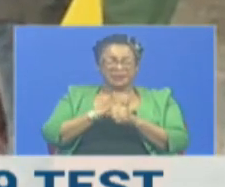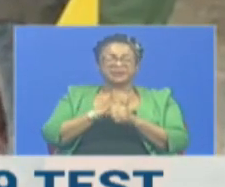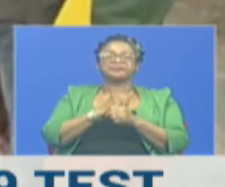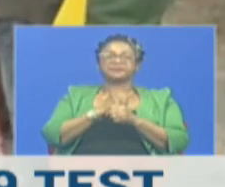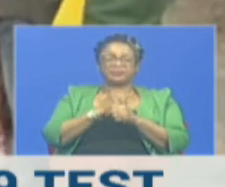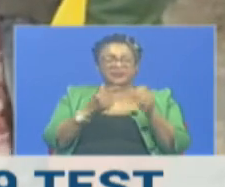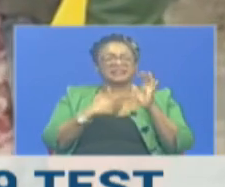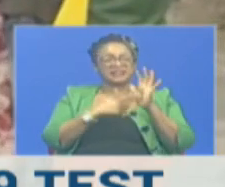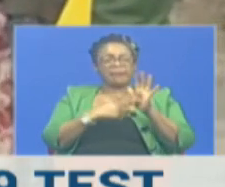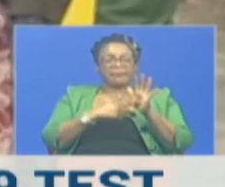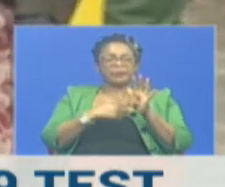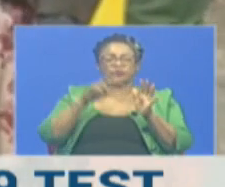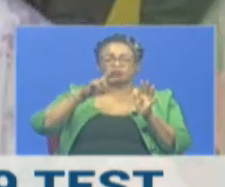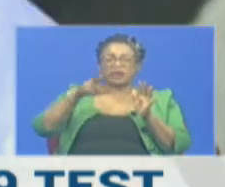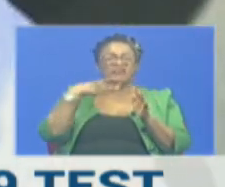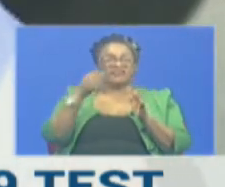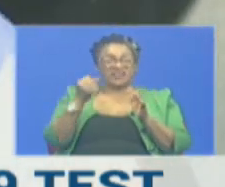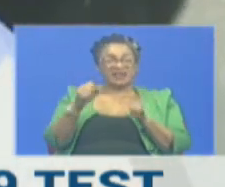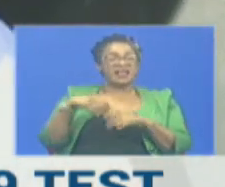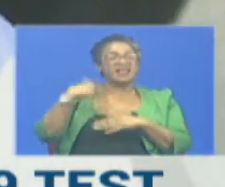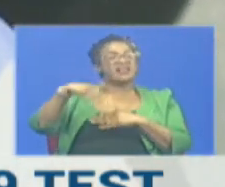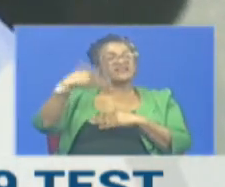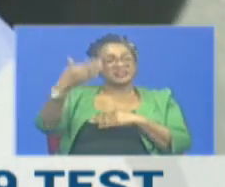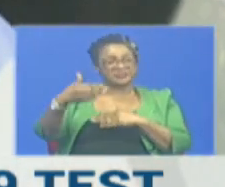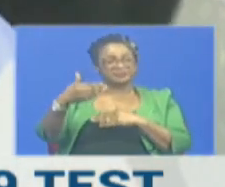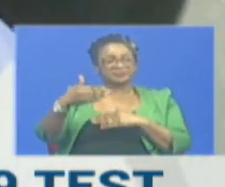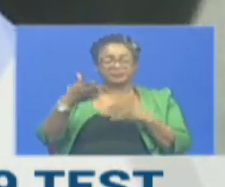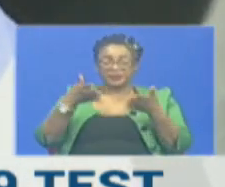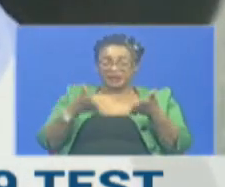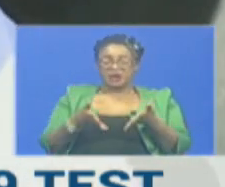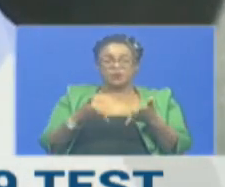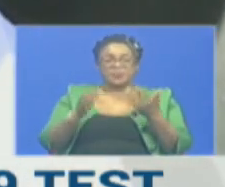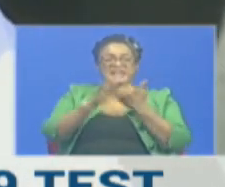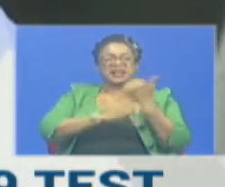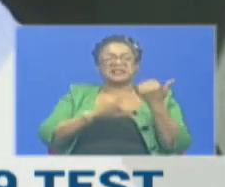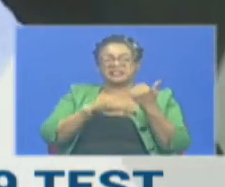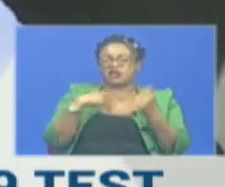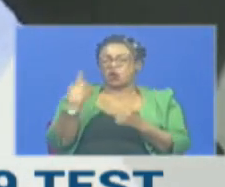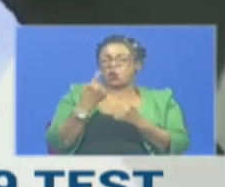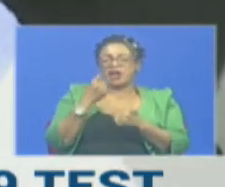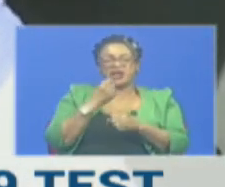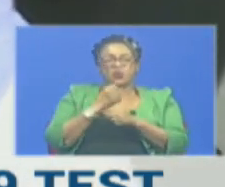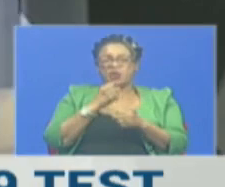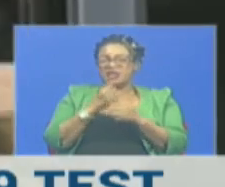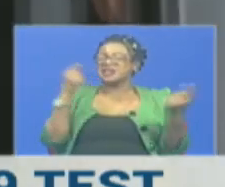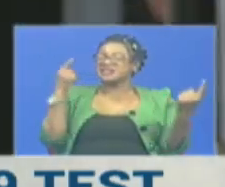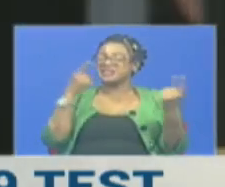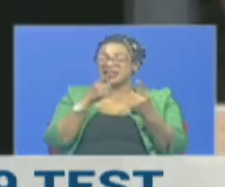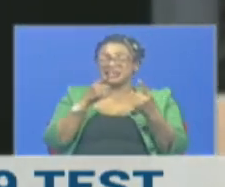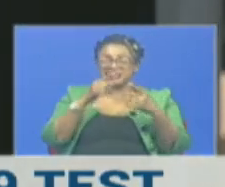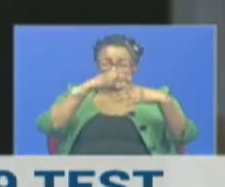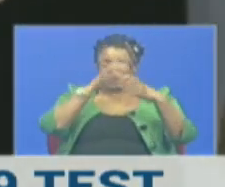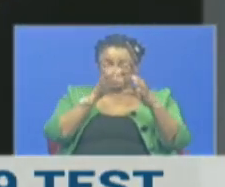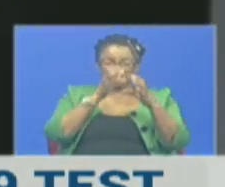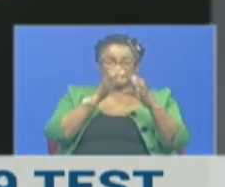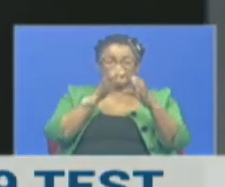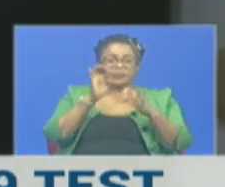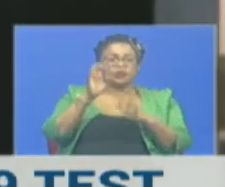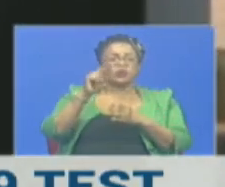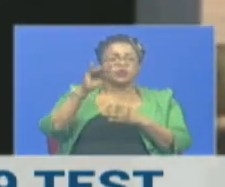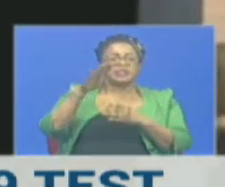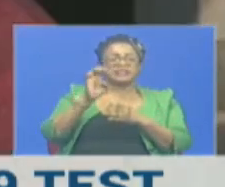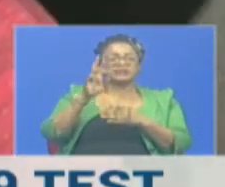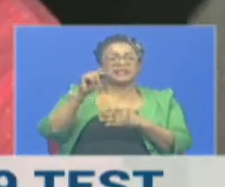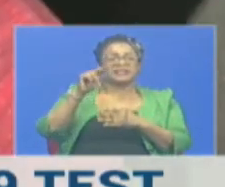daily through the Cambry lab. At the moment, the country is only doing targeted testing. Eunice Omolo,